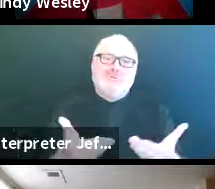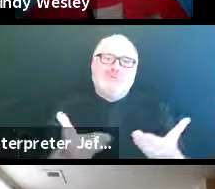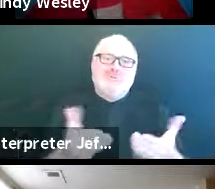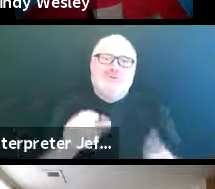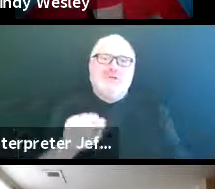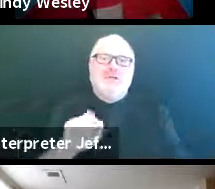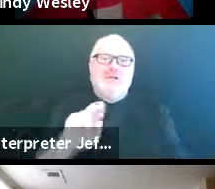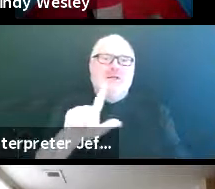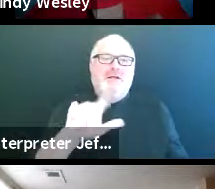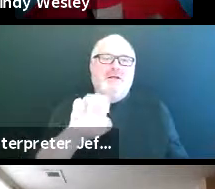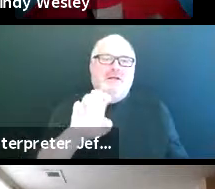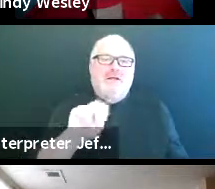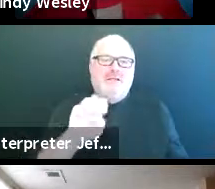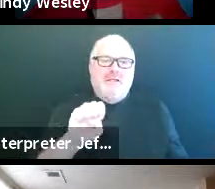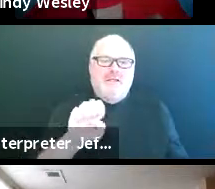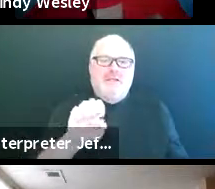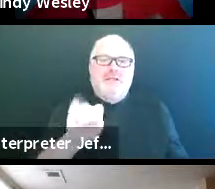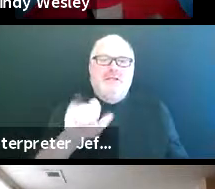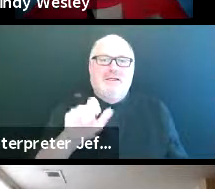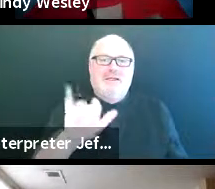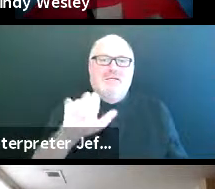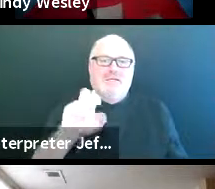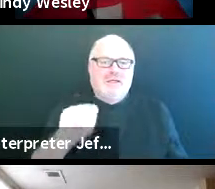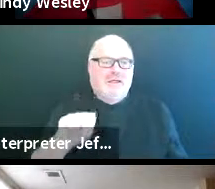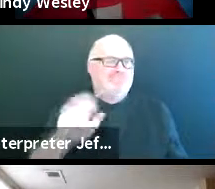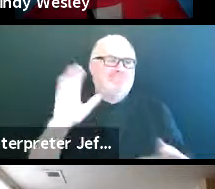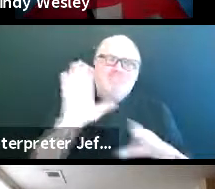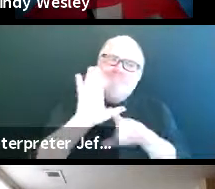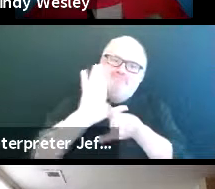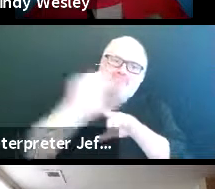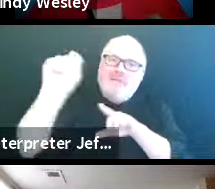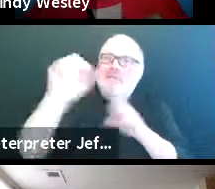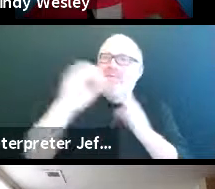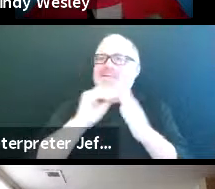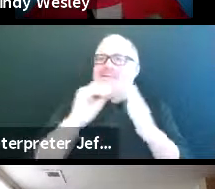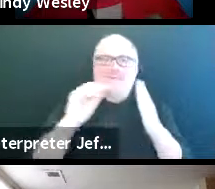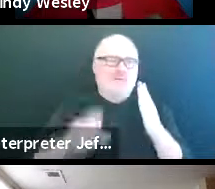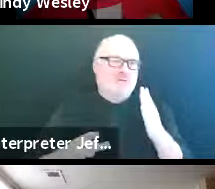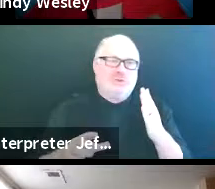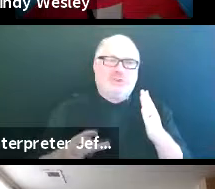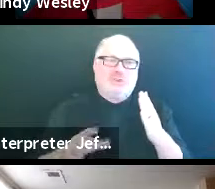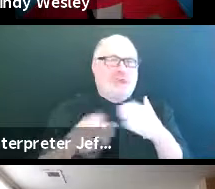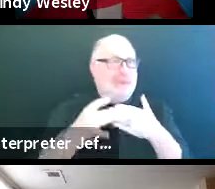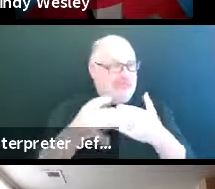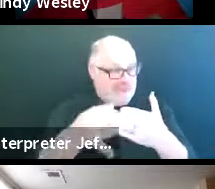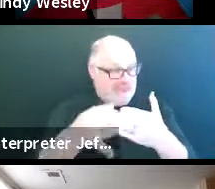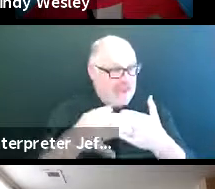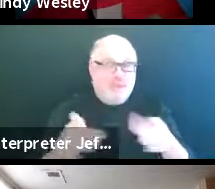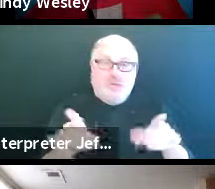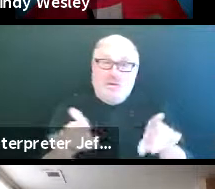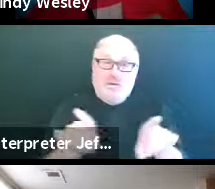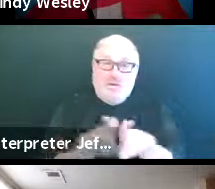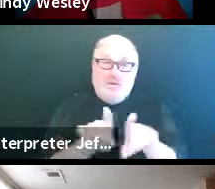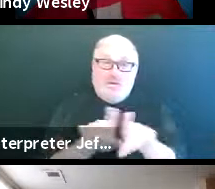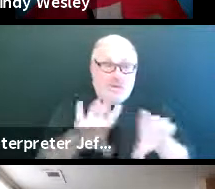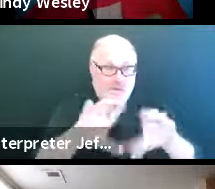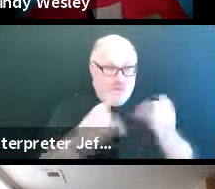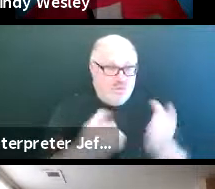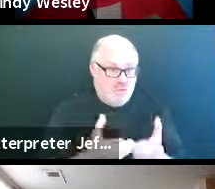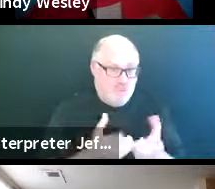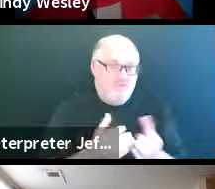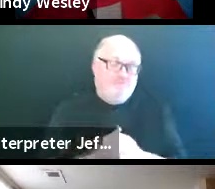Arlene Siagian. She's a stellar student, has been a stellar student and a leader amongst her cohorts.